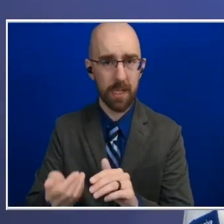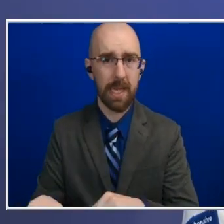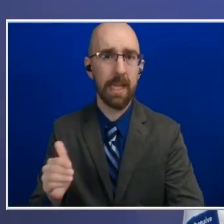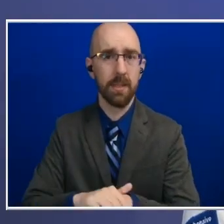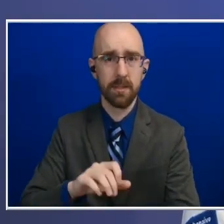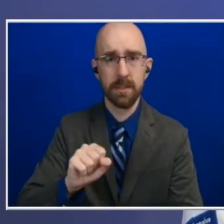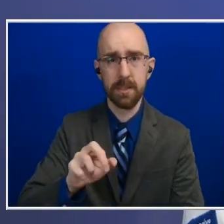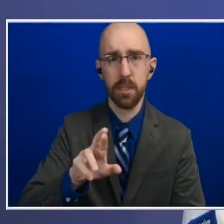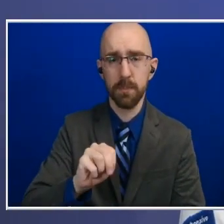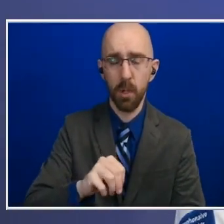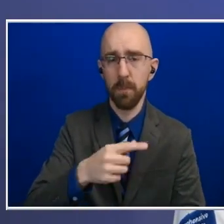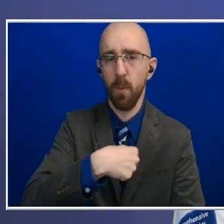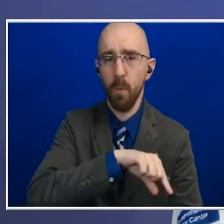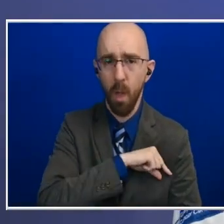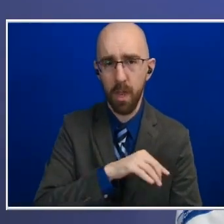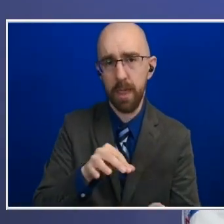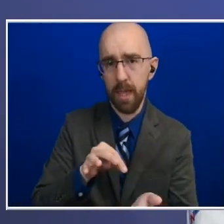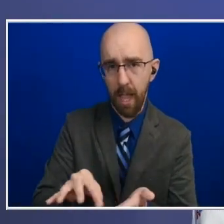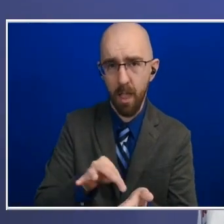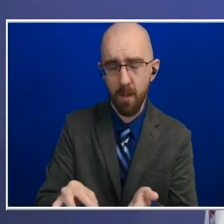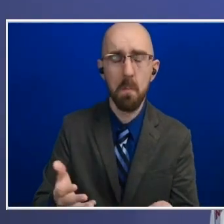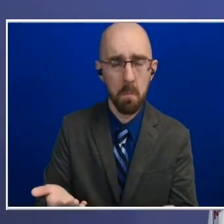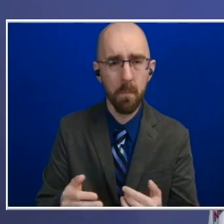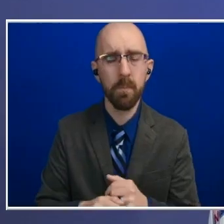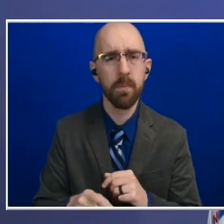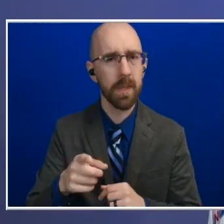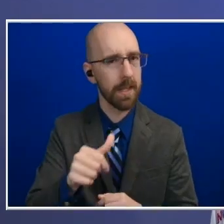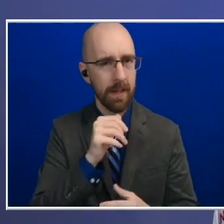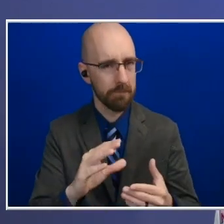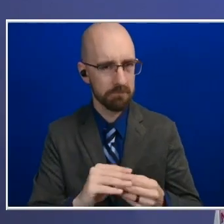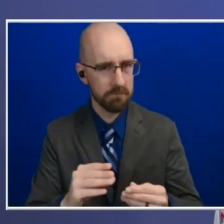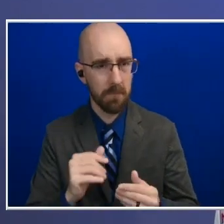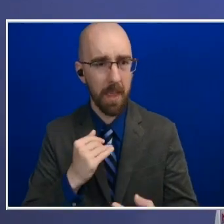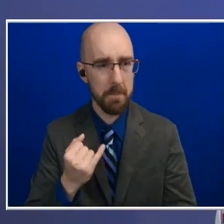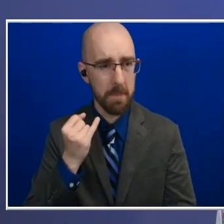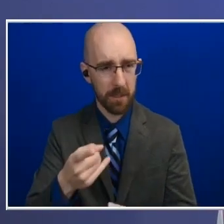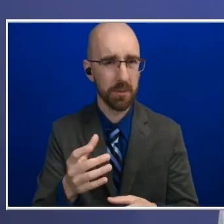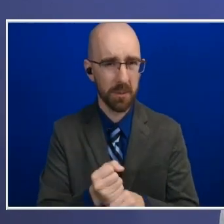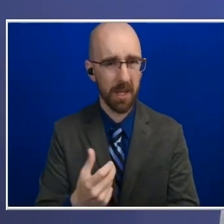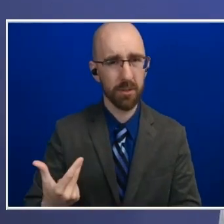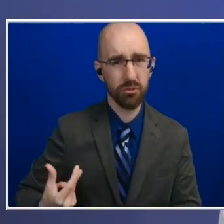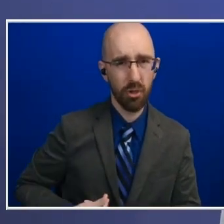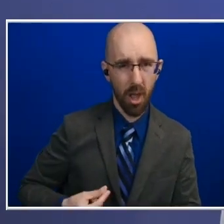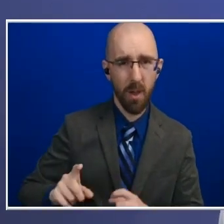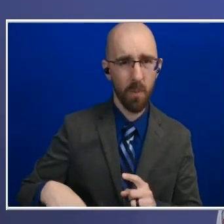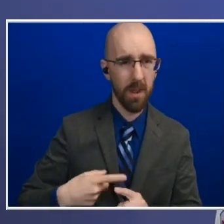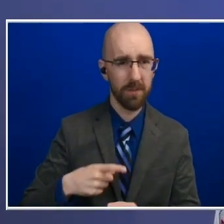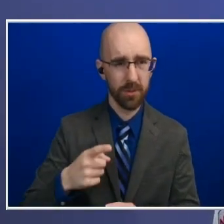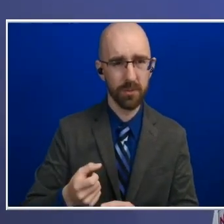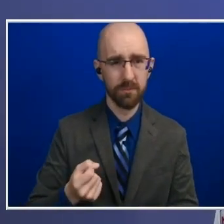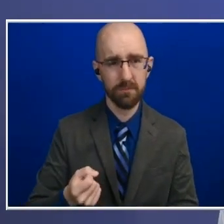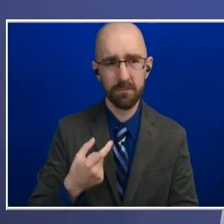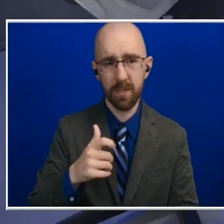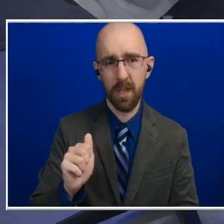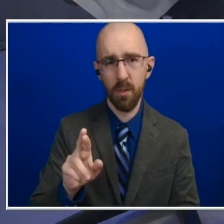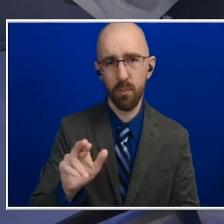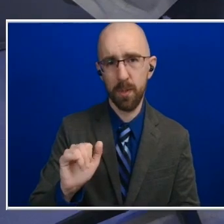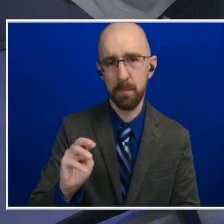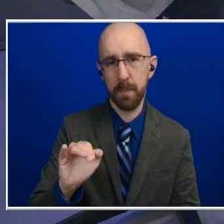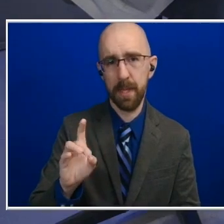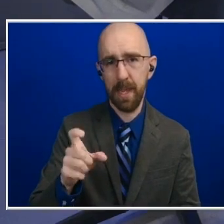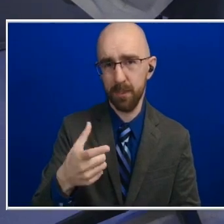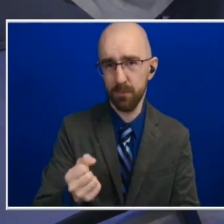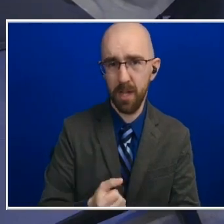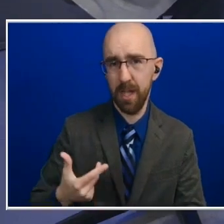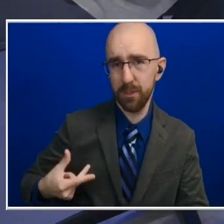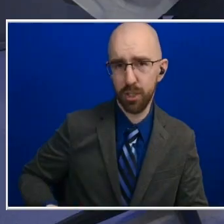counts. Bret didn't talk about it. I imagine you probably got a shot as well when you were taking Arimidex. Did you ever get injections? No. Okay. So